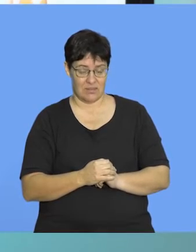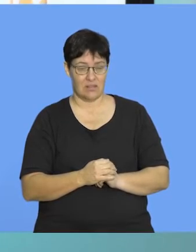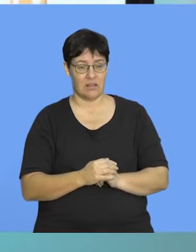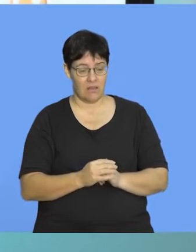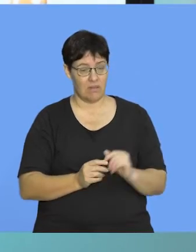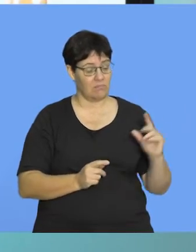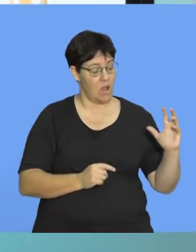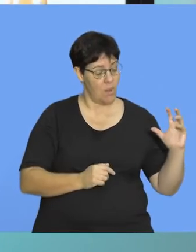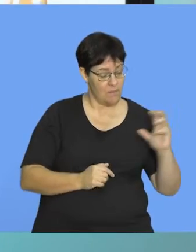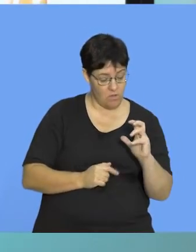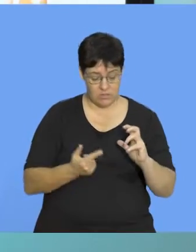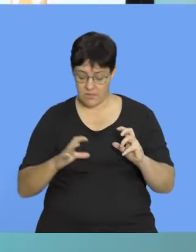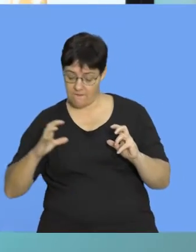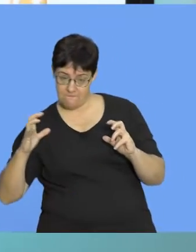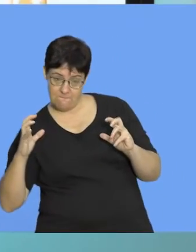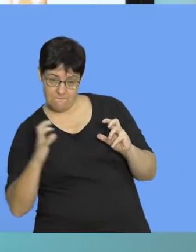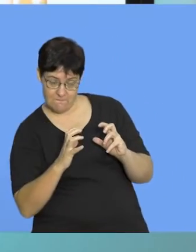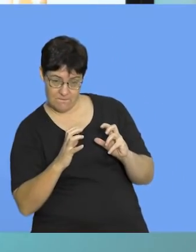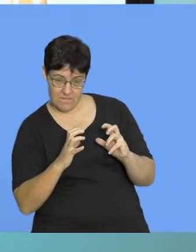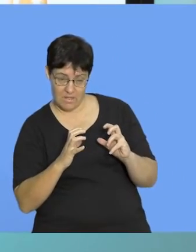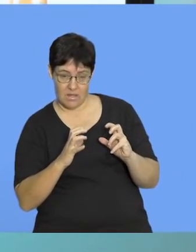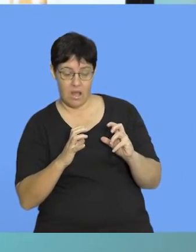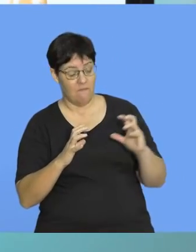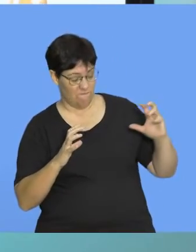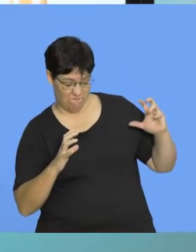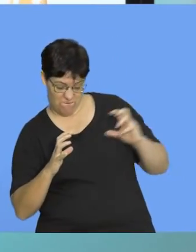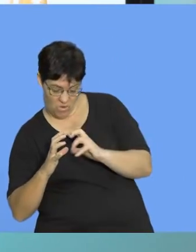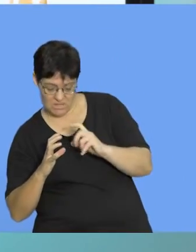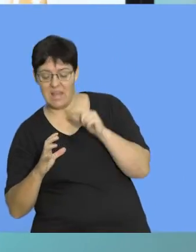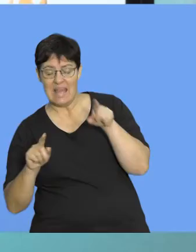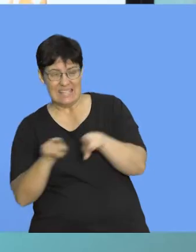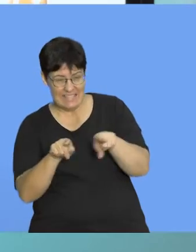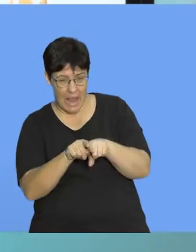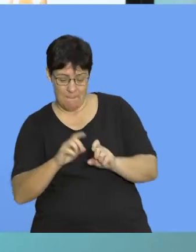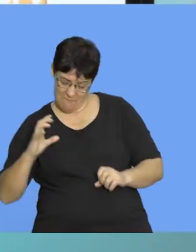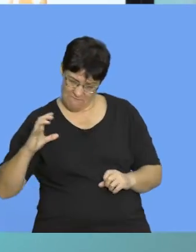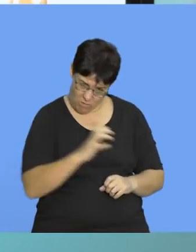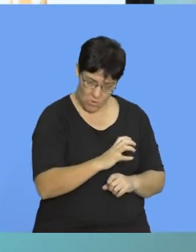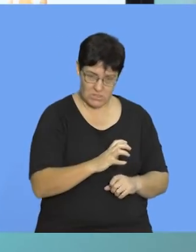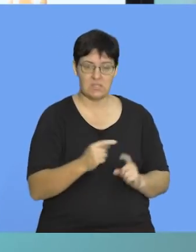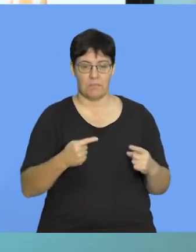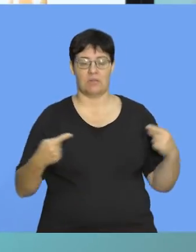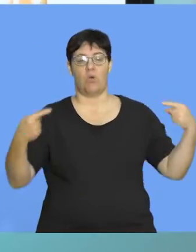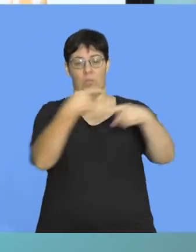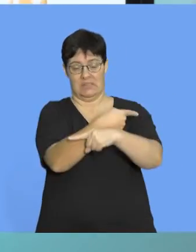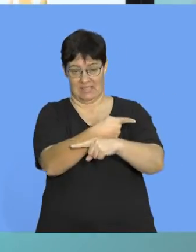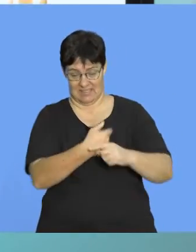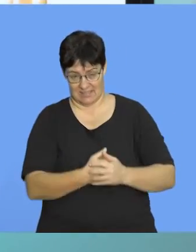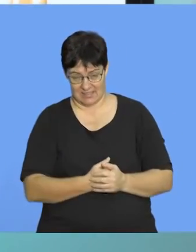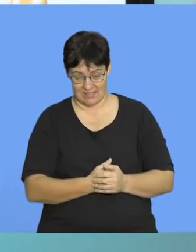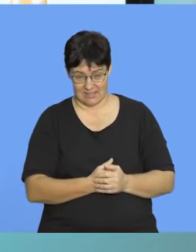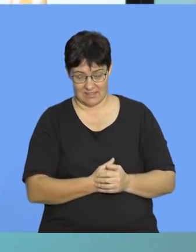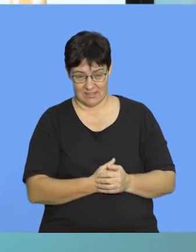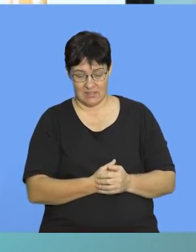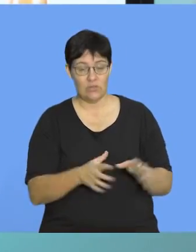A exerts a force on body B exerts the same force on body A, but in the opposite direction. So